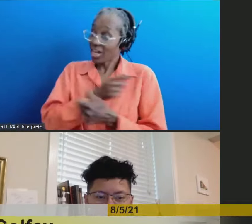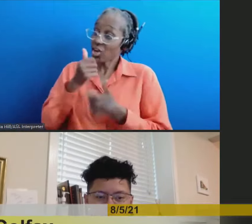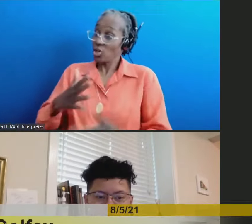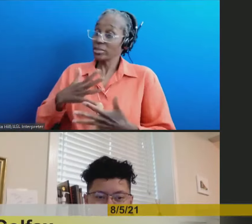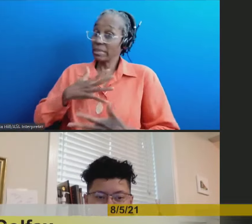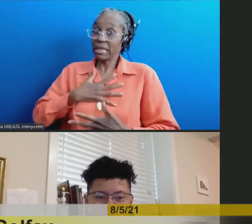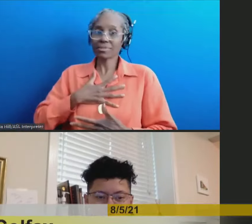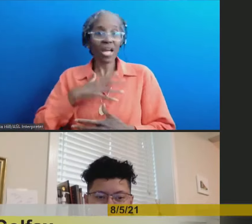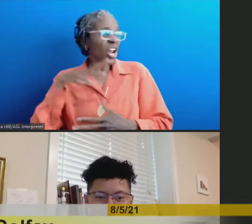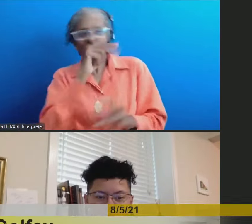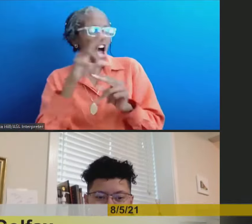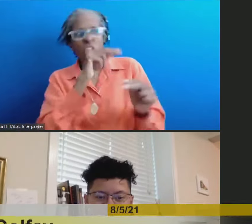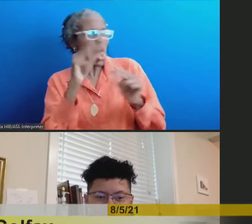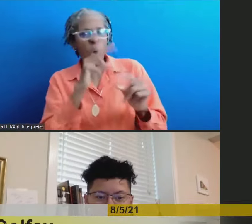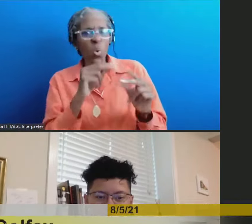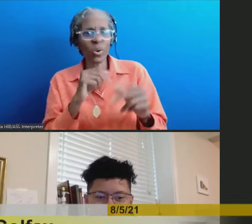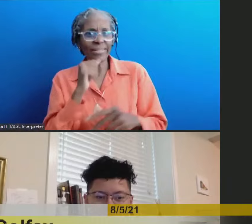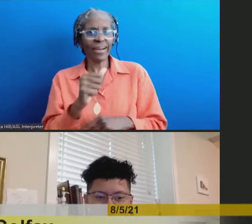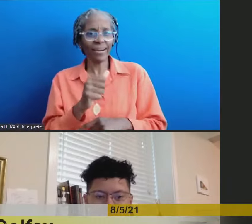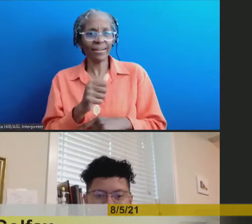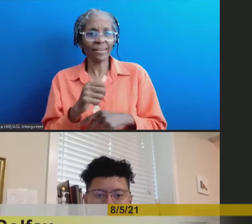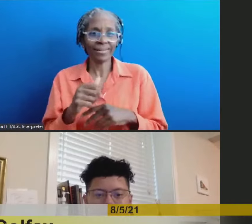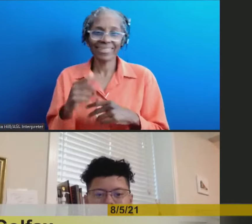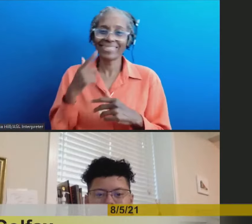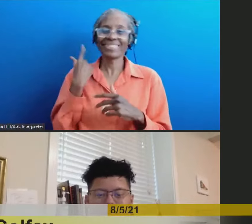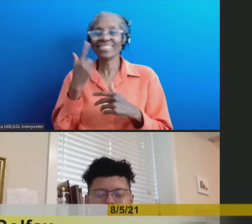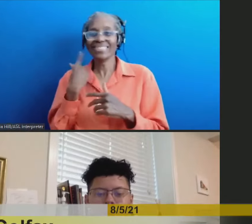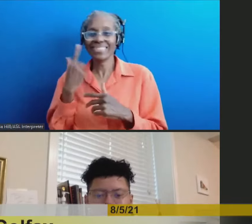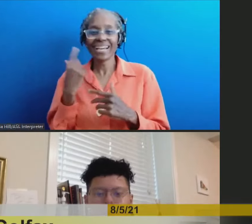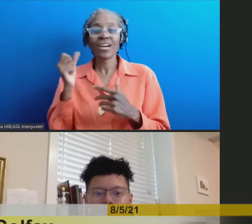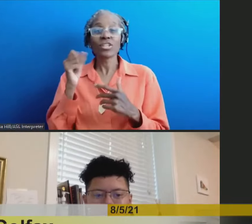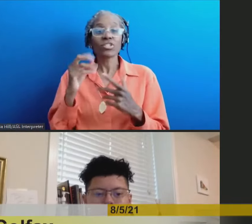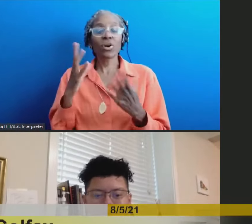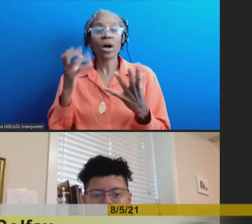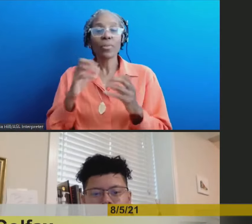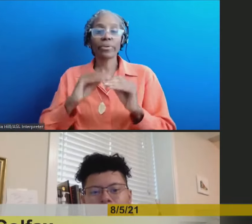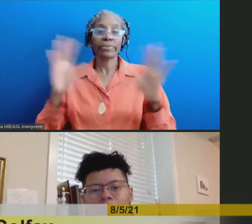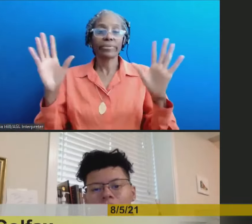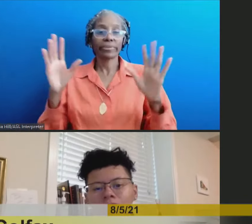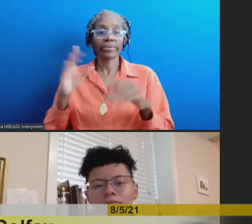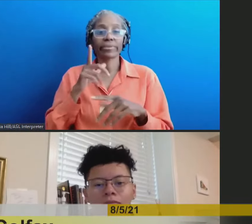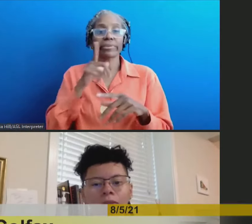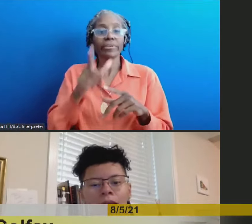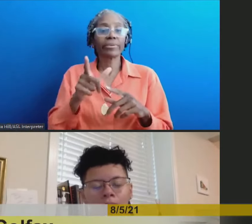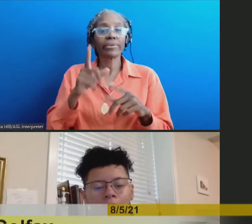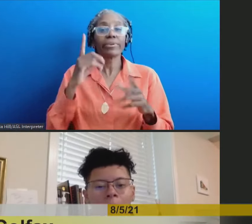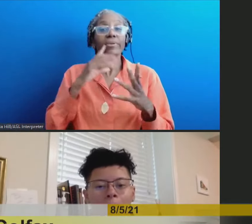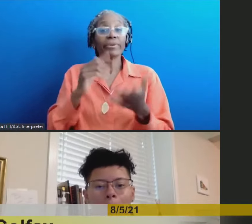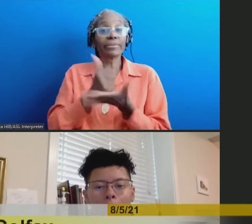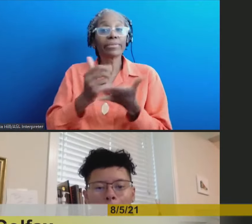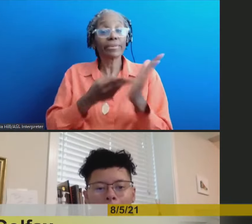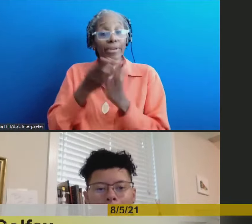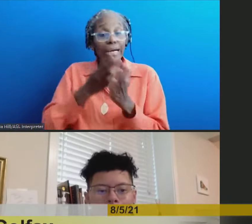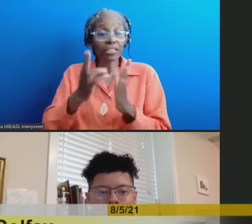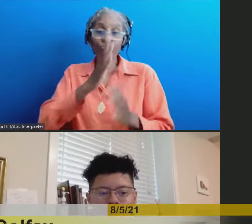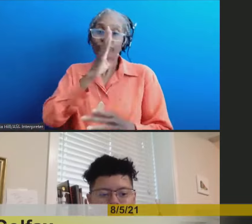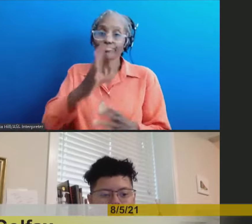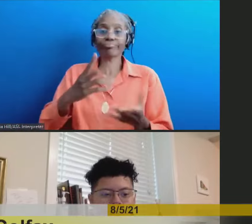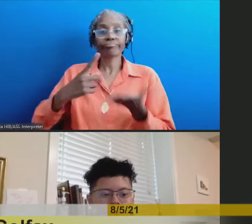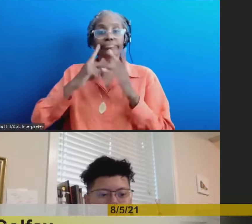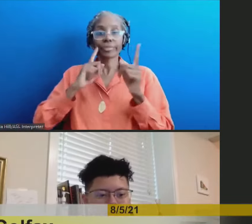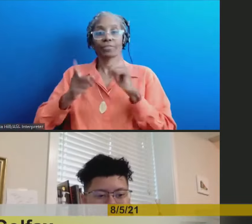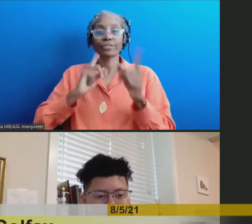asthma? I'm like, no. So I just want to be really clear about that and have some honest and candid conversations about